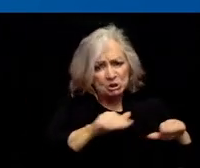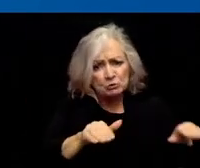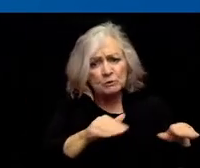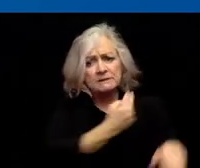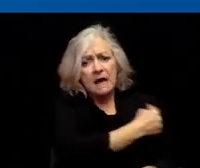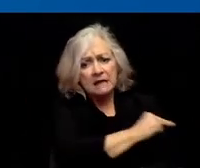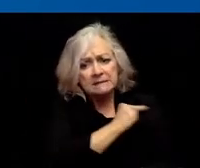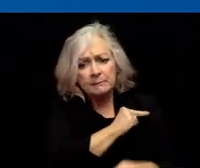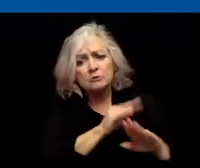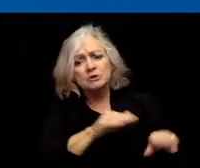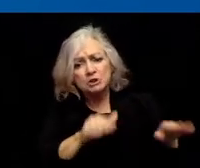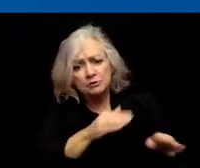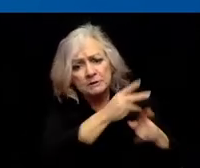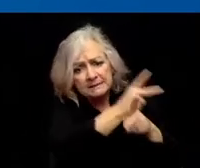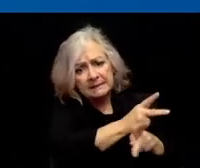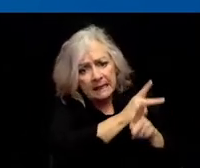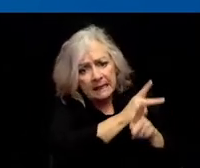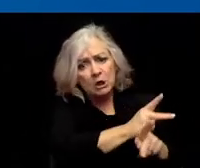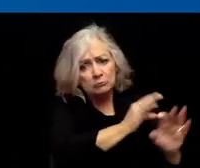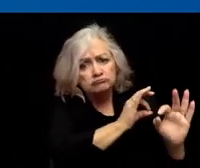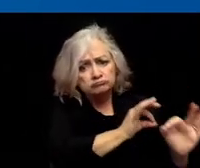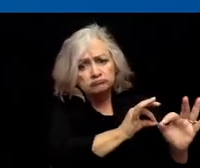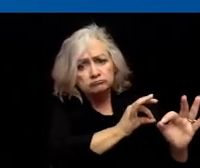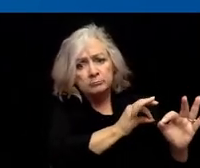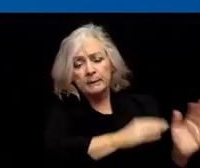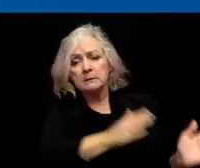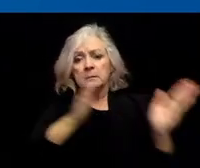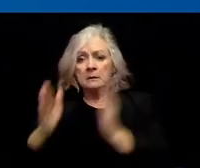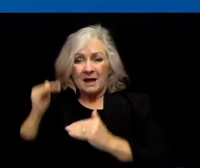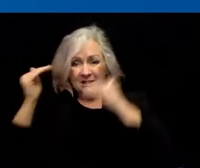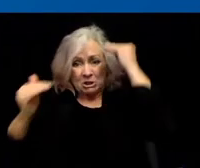with intellectual and developmental disabilities?